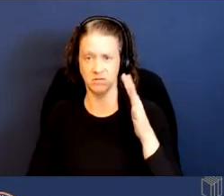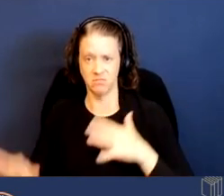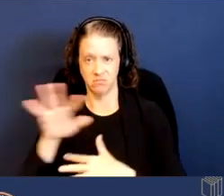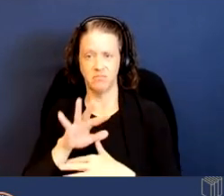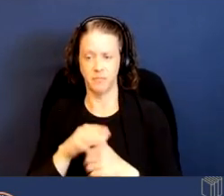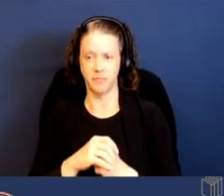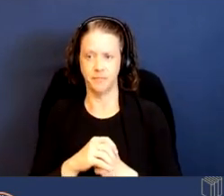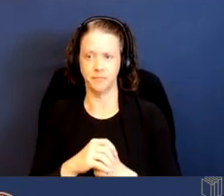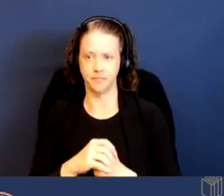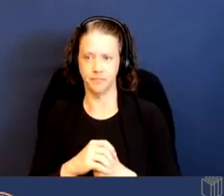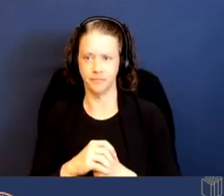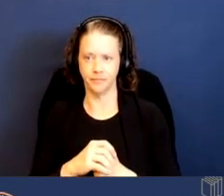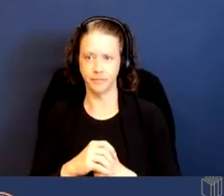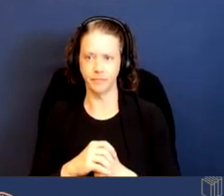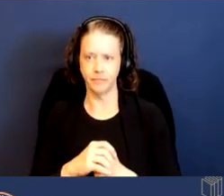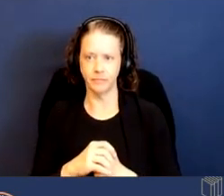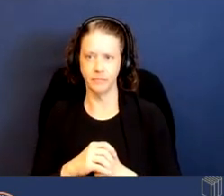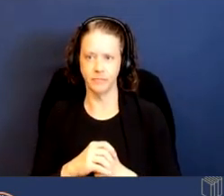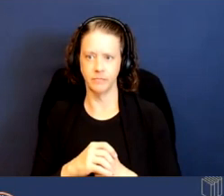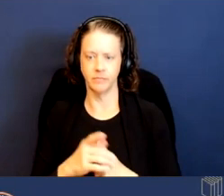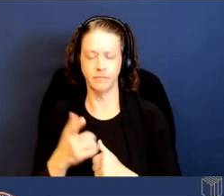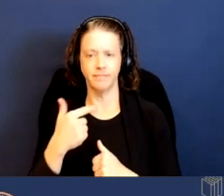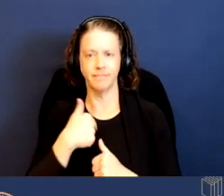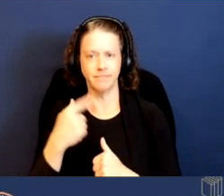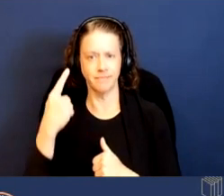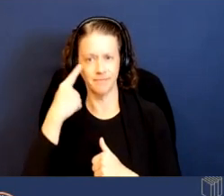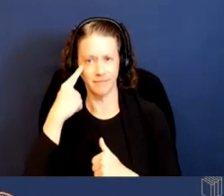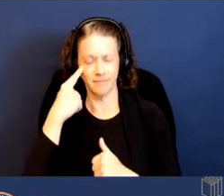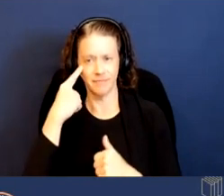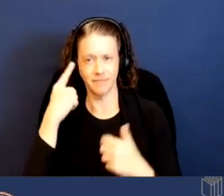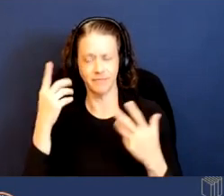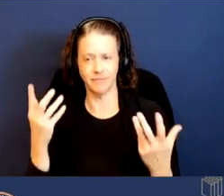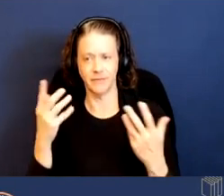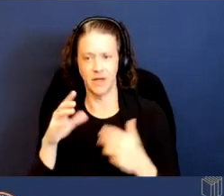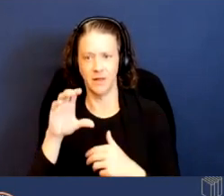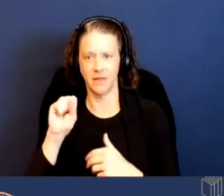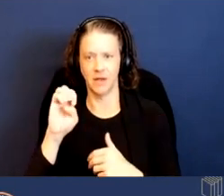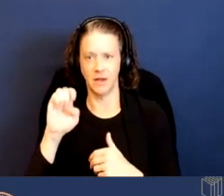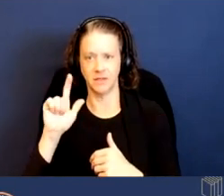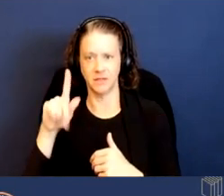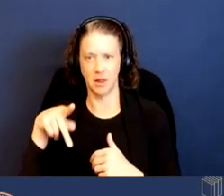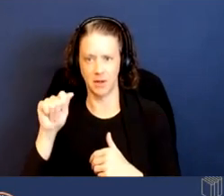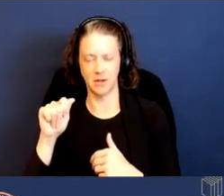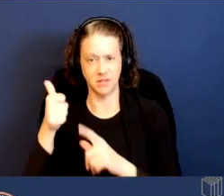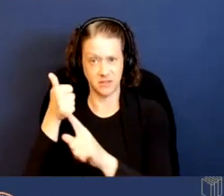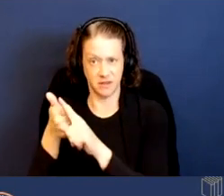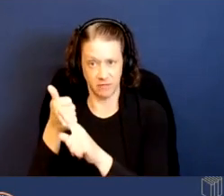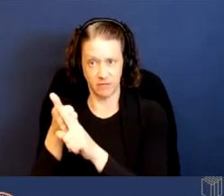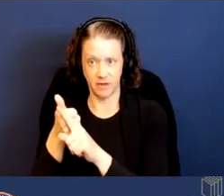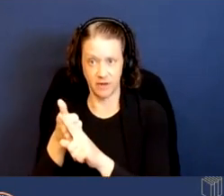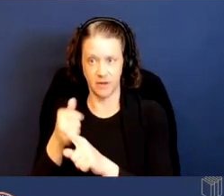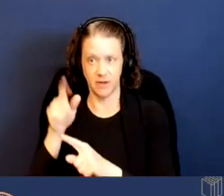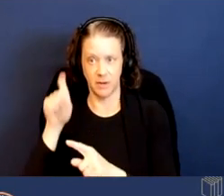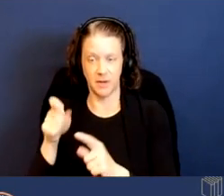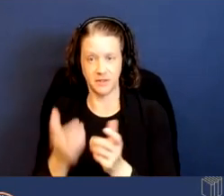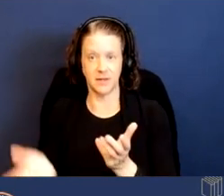I think, that the SELPA in and of itself must, again,